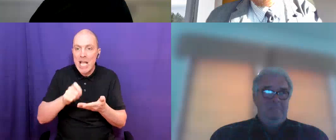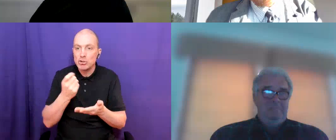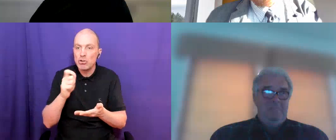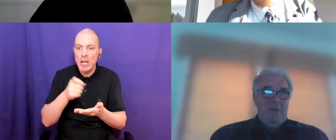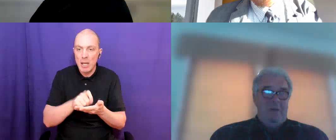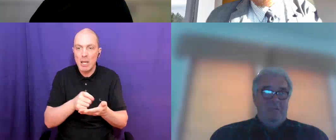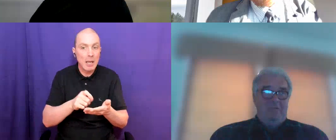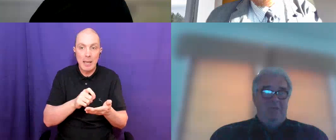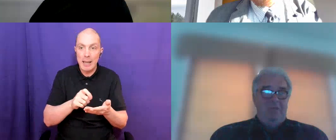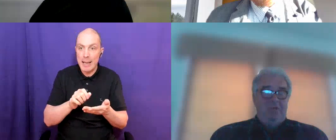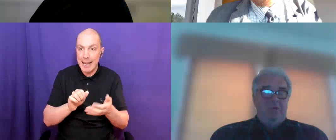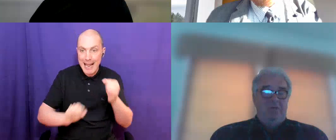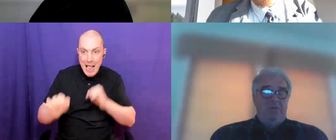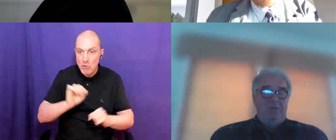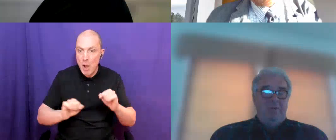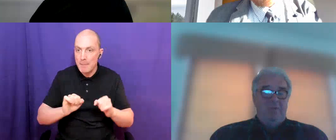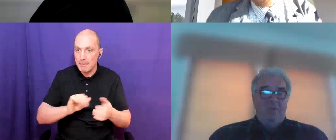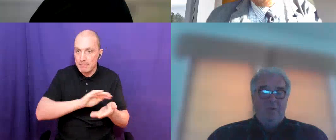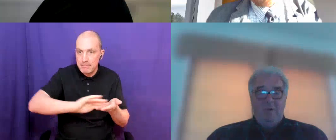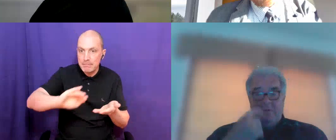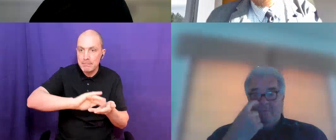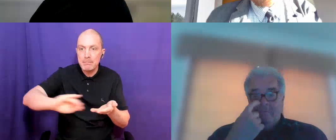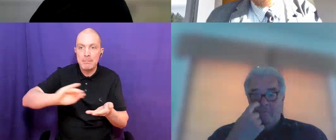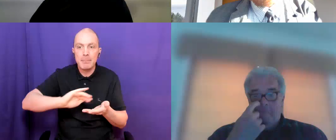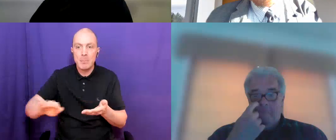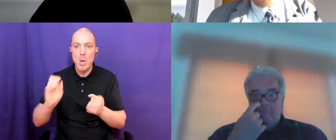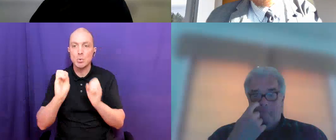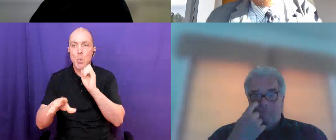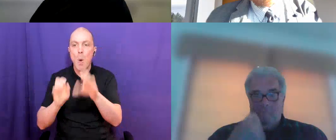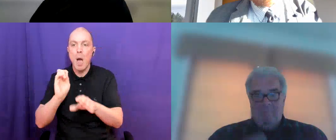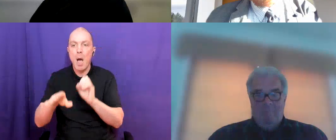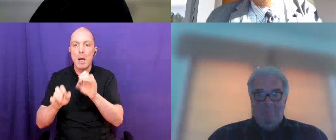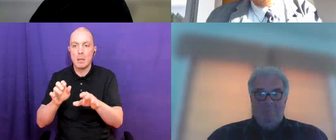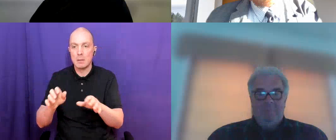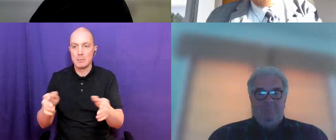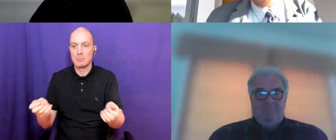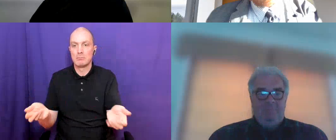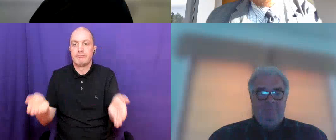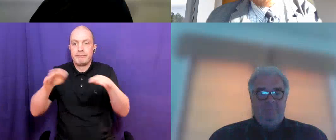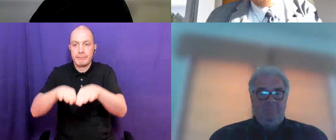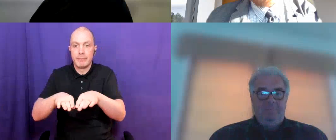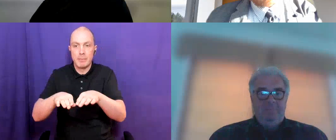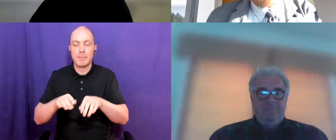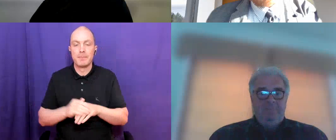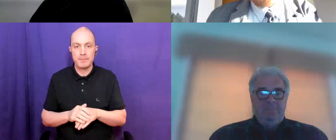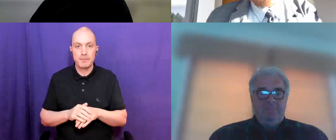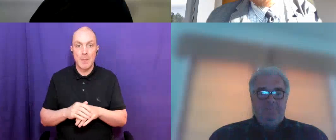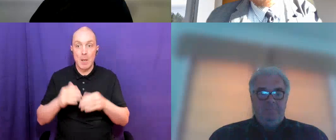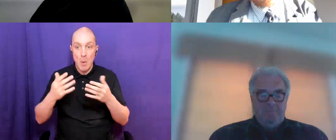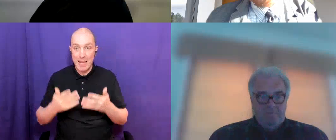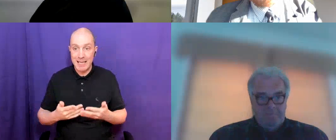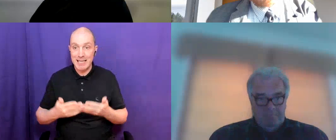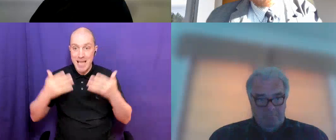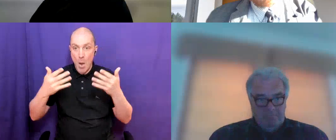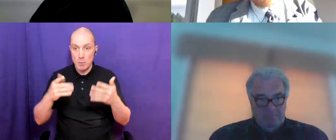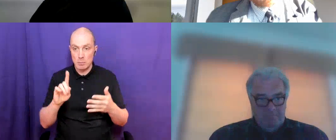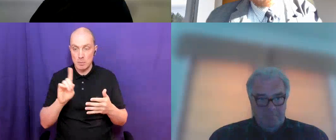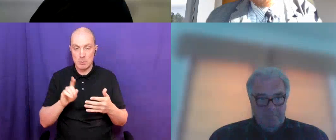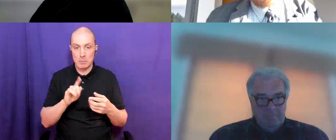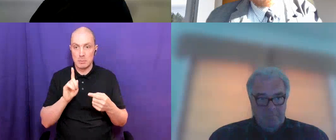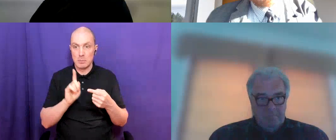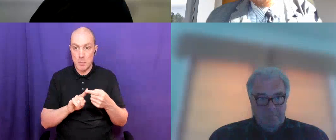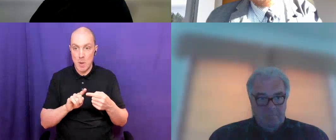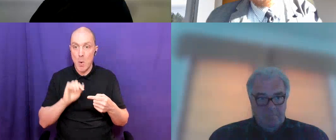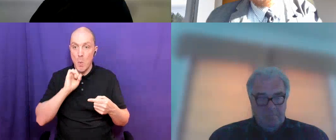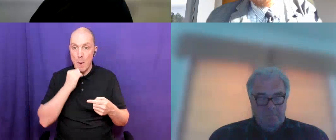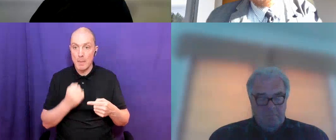remaining stationery will be dealt with and stored appropriately. For the actual count itself, just to run through the order, the count will be run with